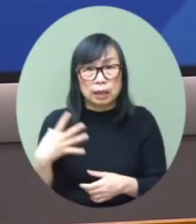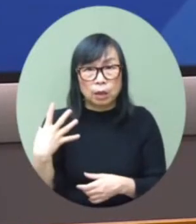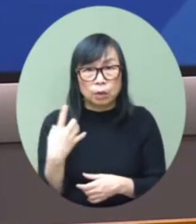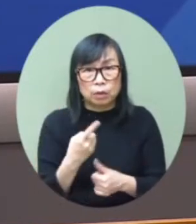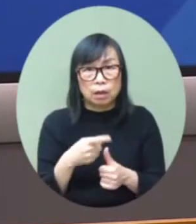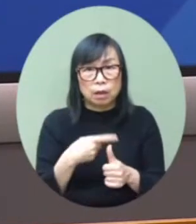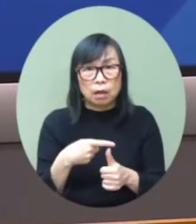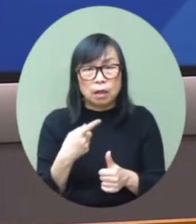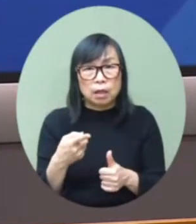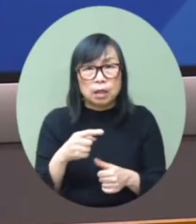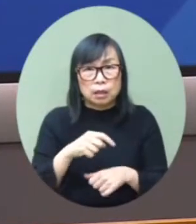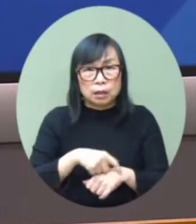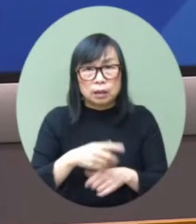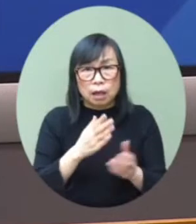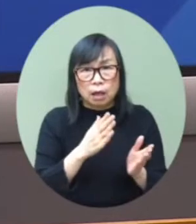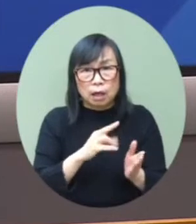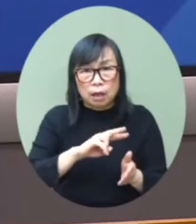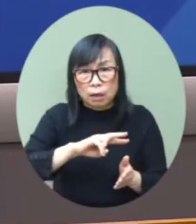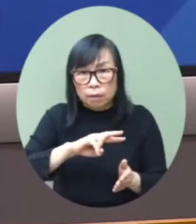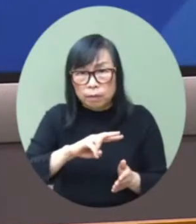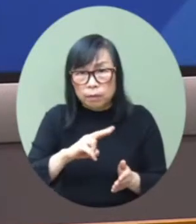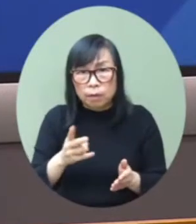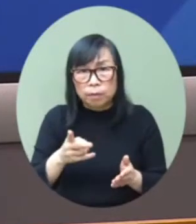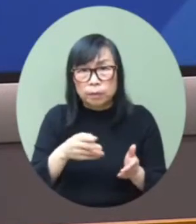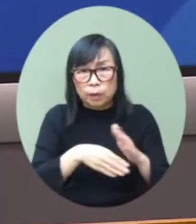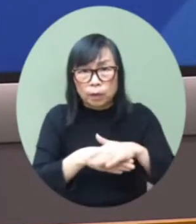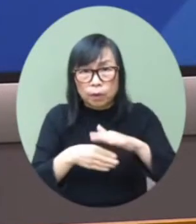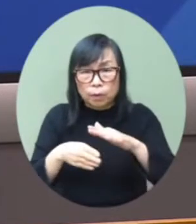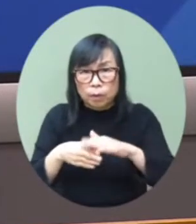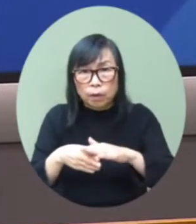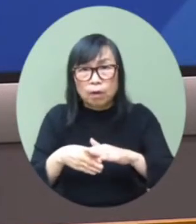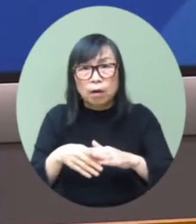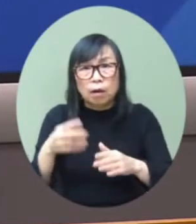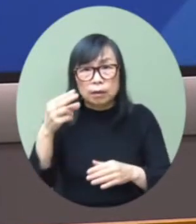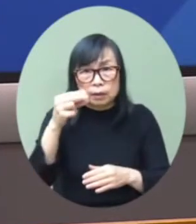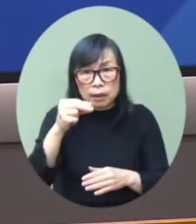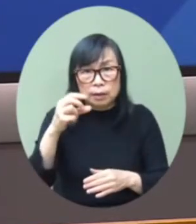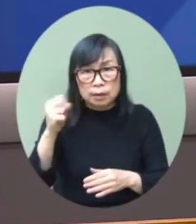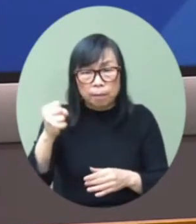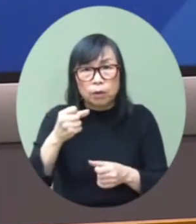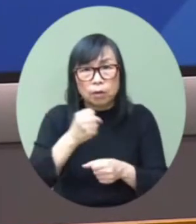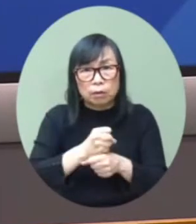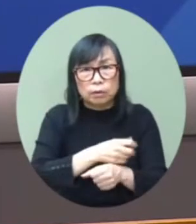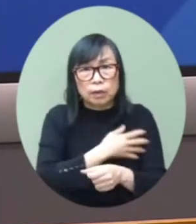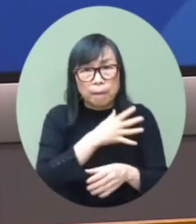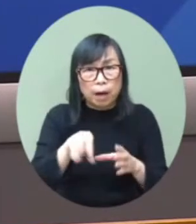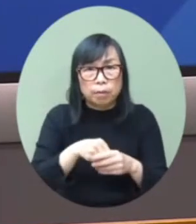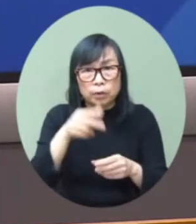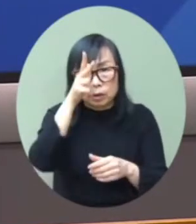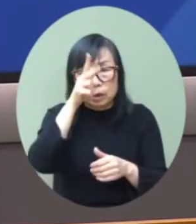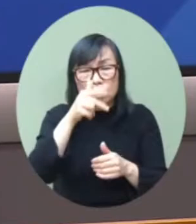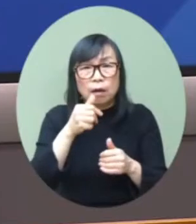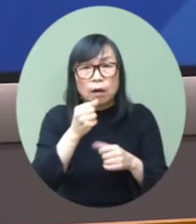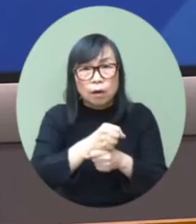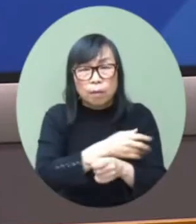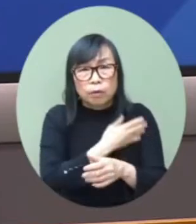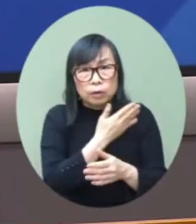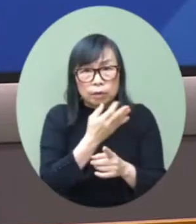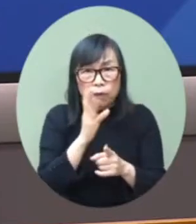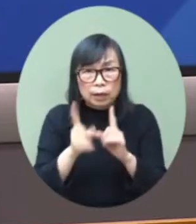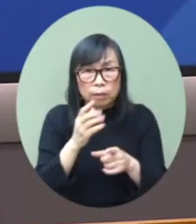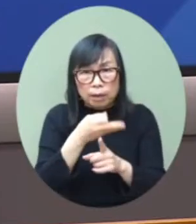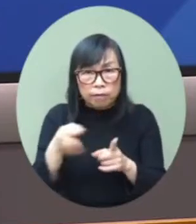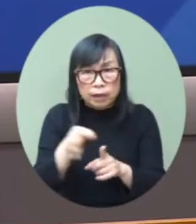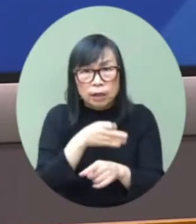the coroner. Immediately, we deployed over 70 colleagues, including civil servants